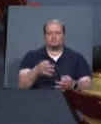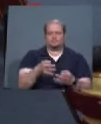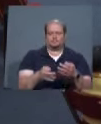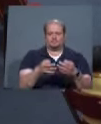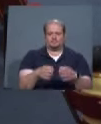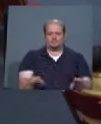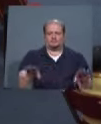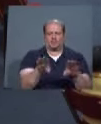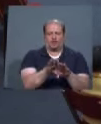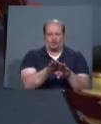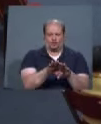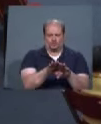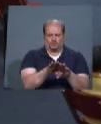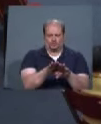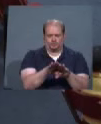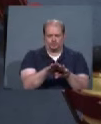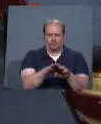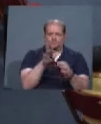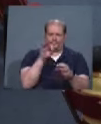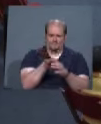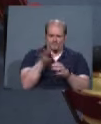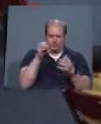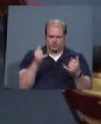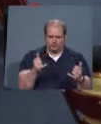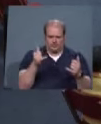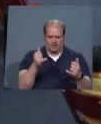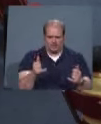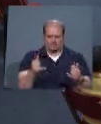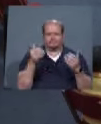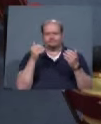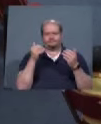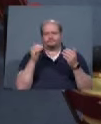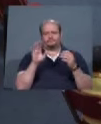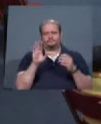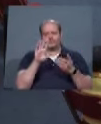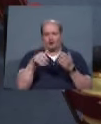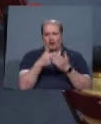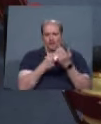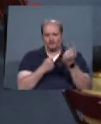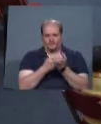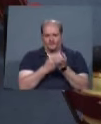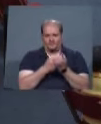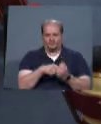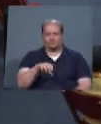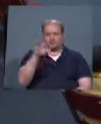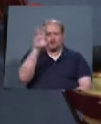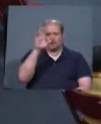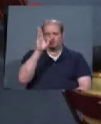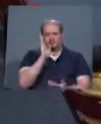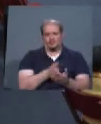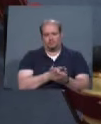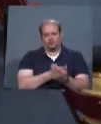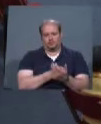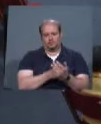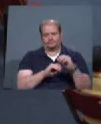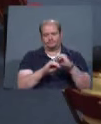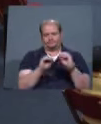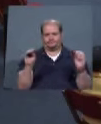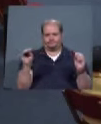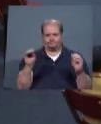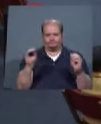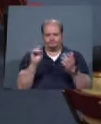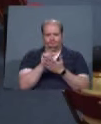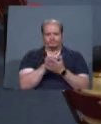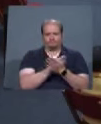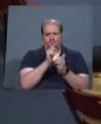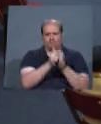We will close the public hearing and move to a vote. All in favor of this ordinance? Opposed? The